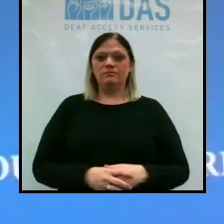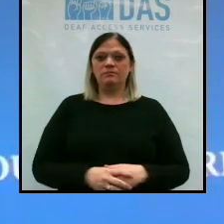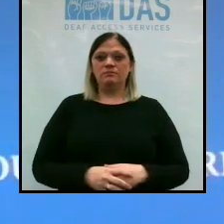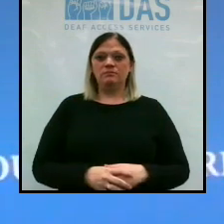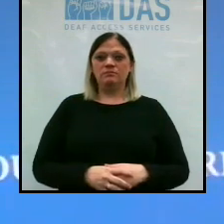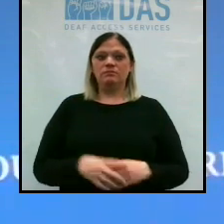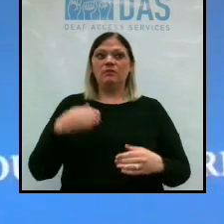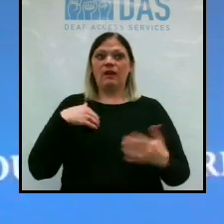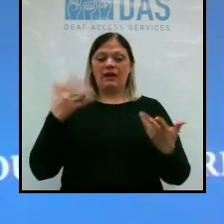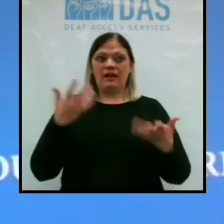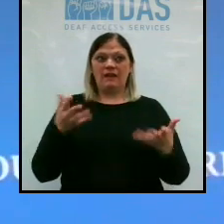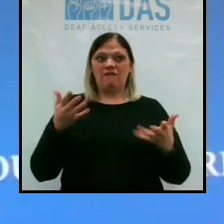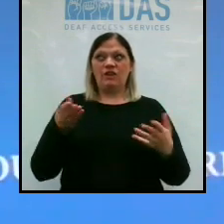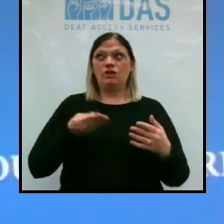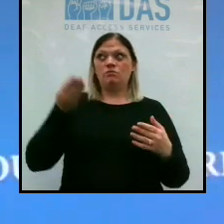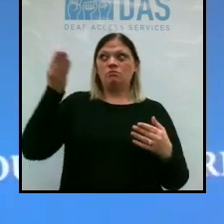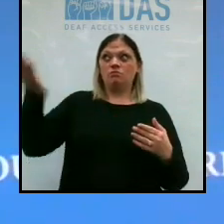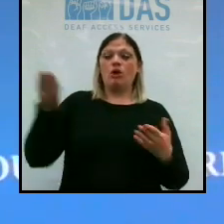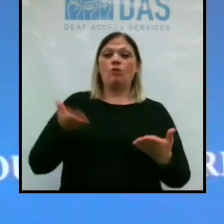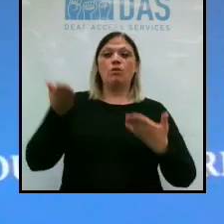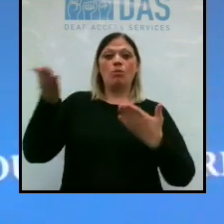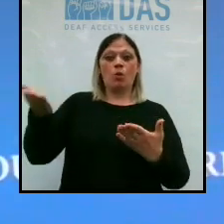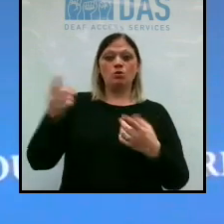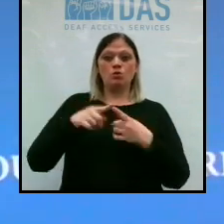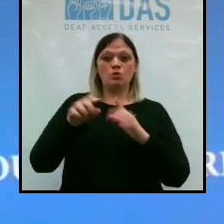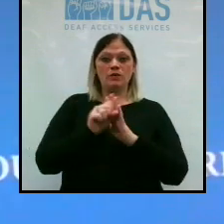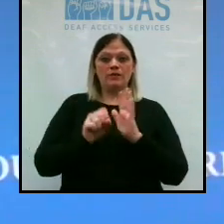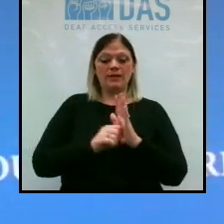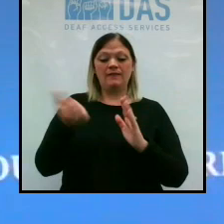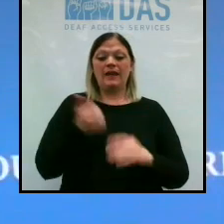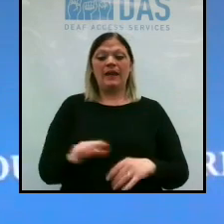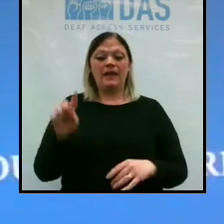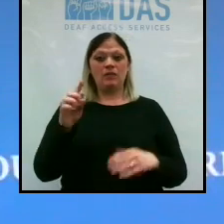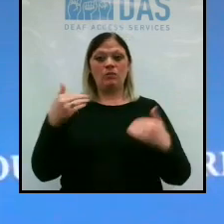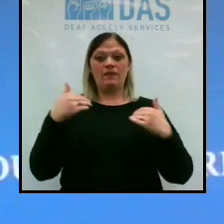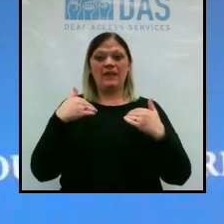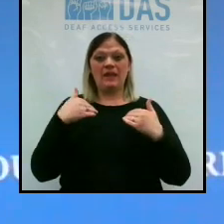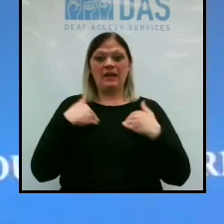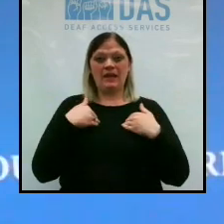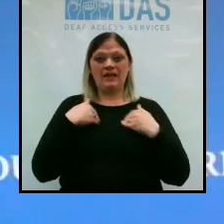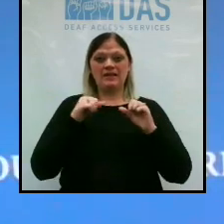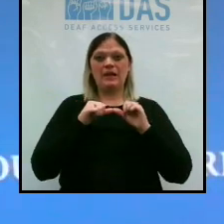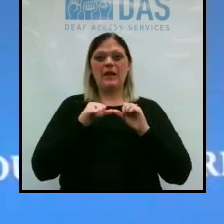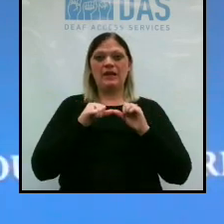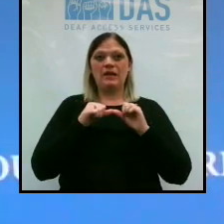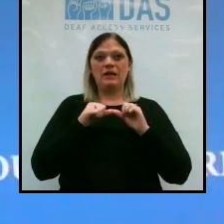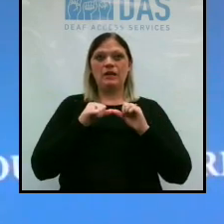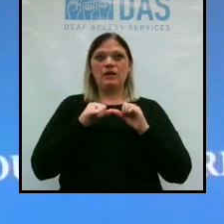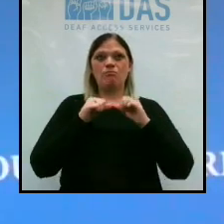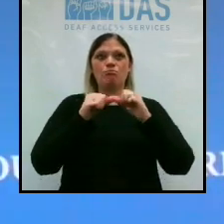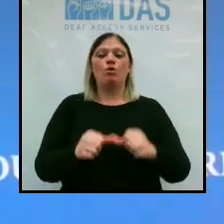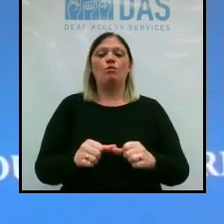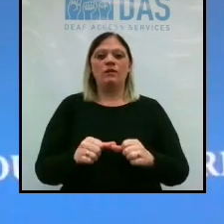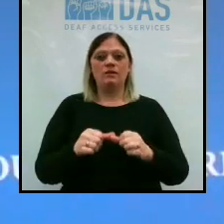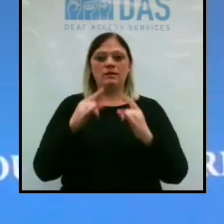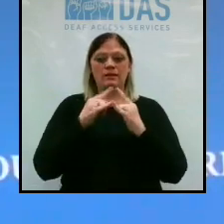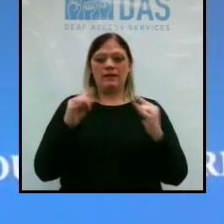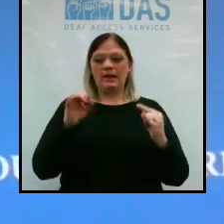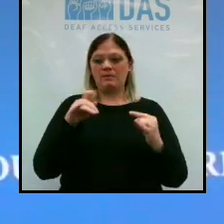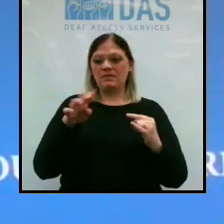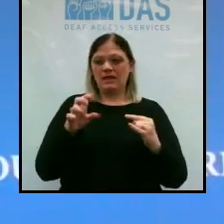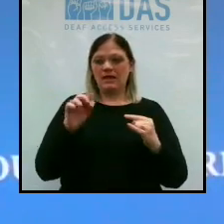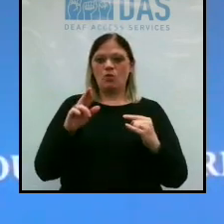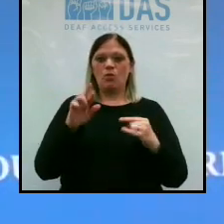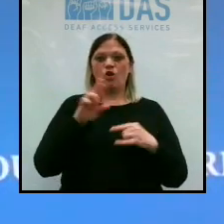I have put forth to the state a proposal that anyone who has a permanent like campsite where they're parking